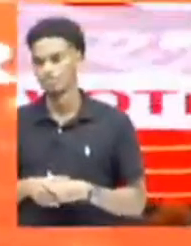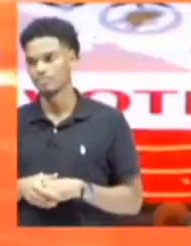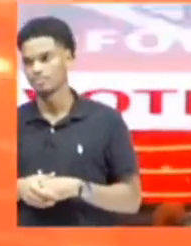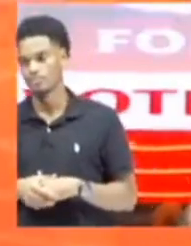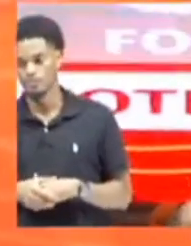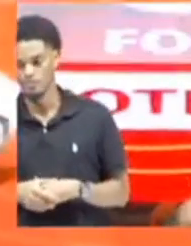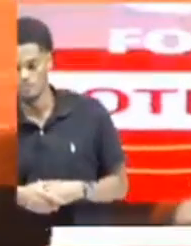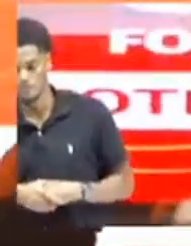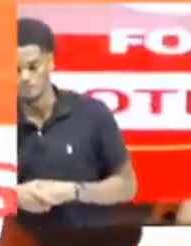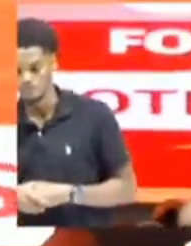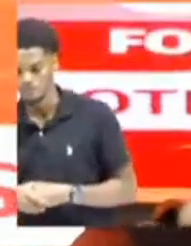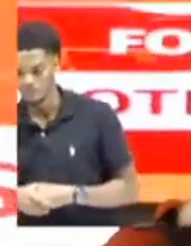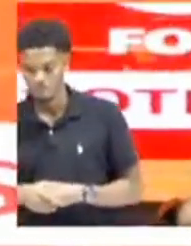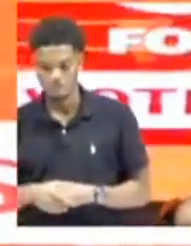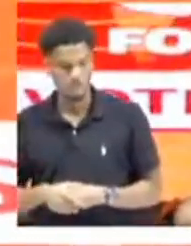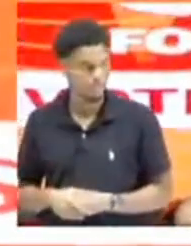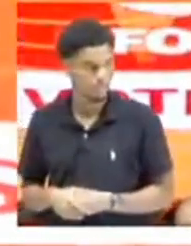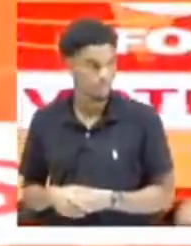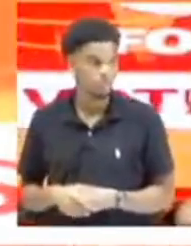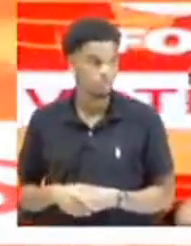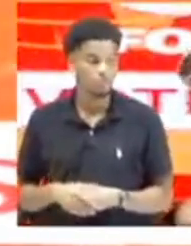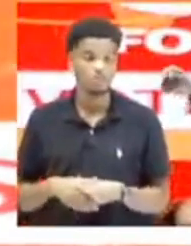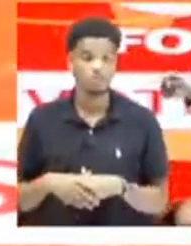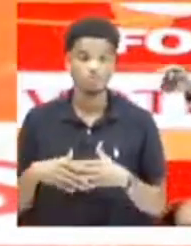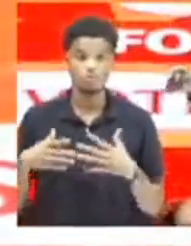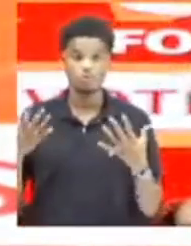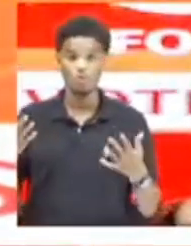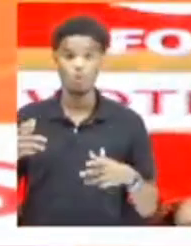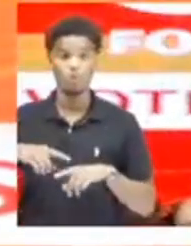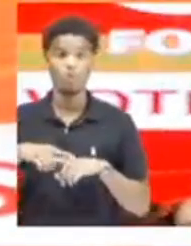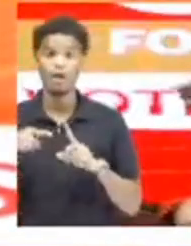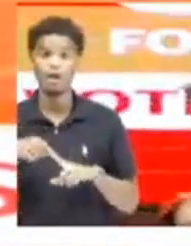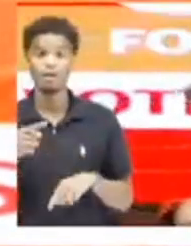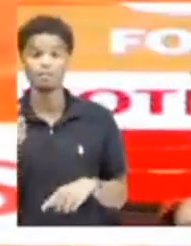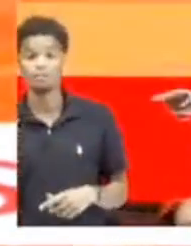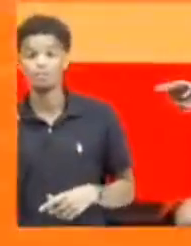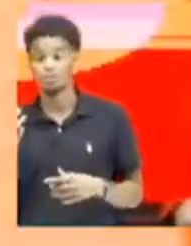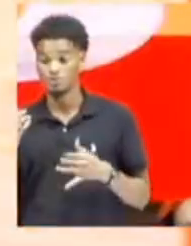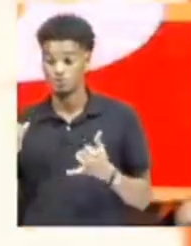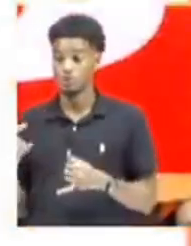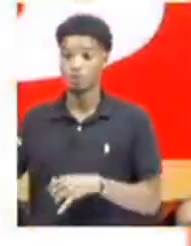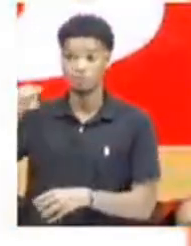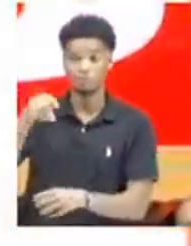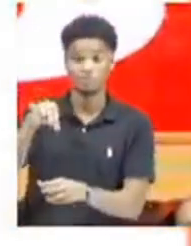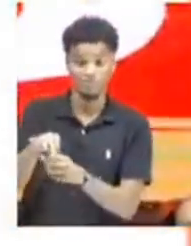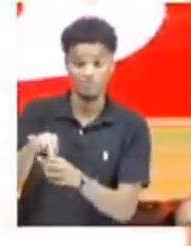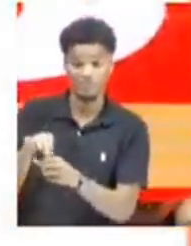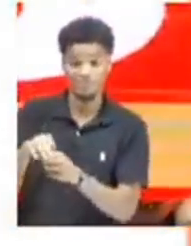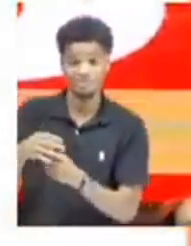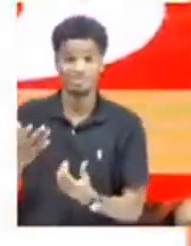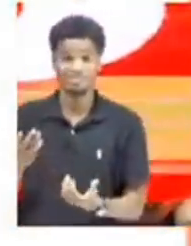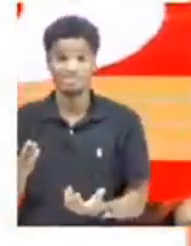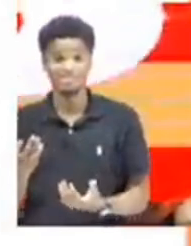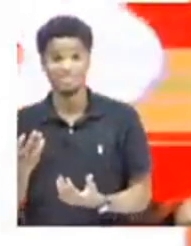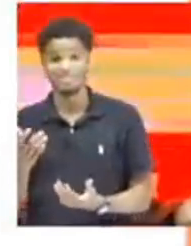So when your son, who is now 14, graduate at 18 with a level